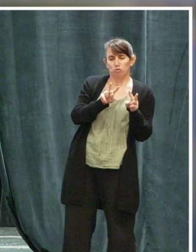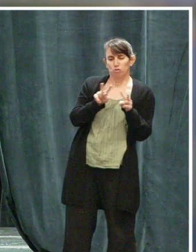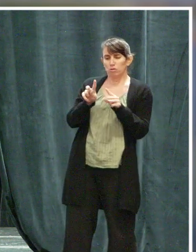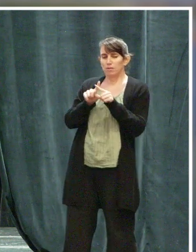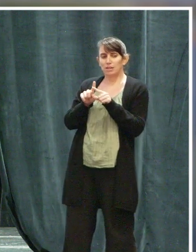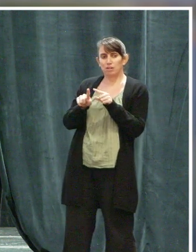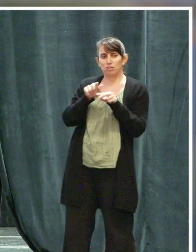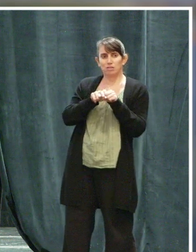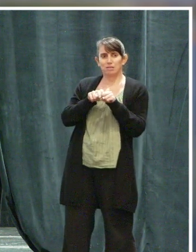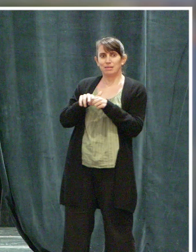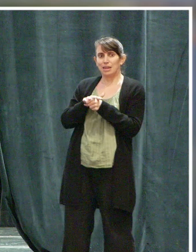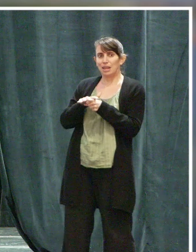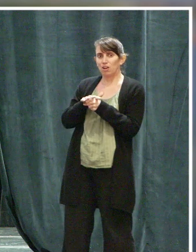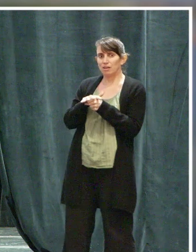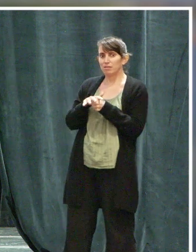notes.